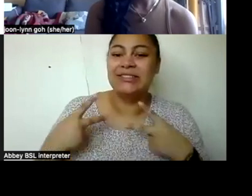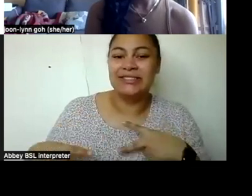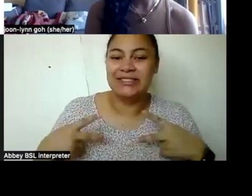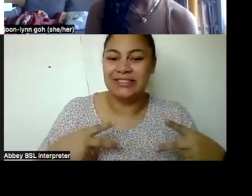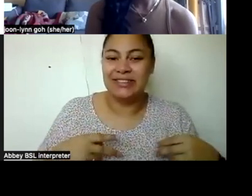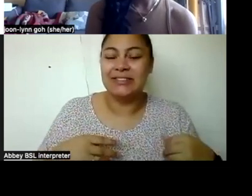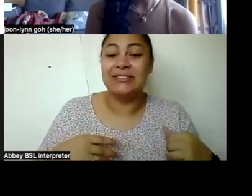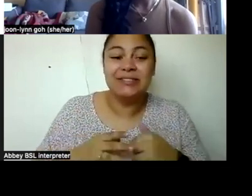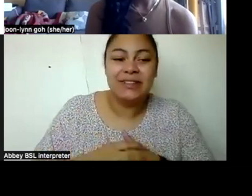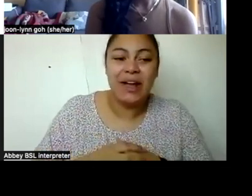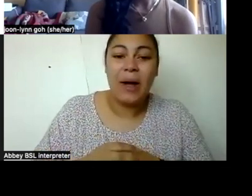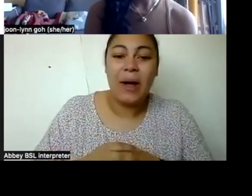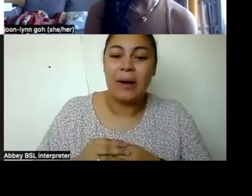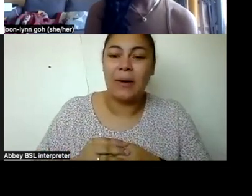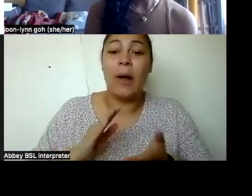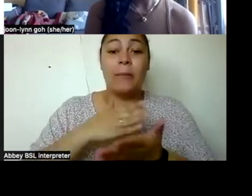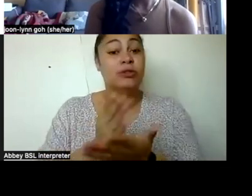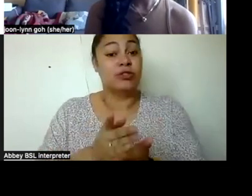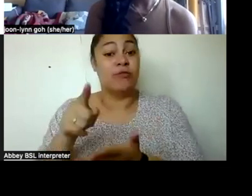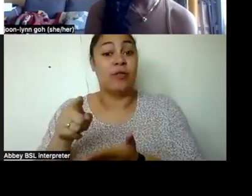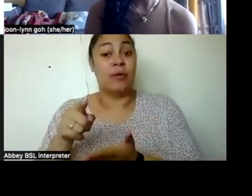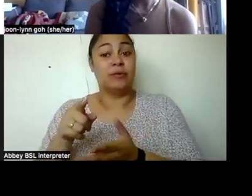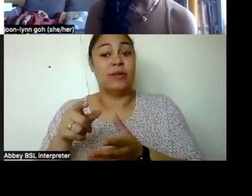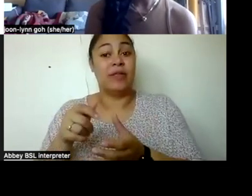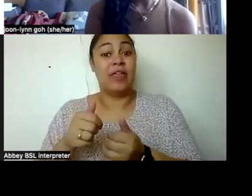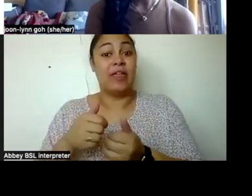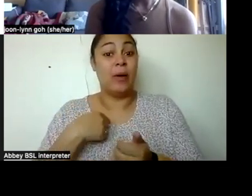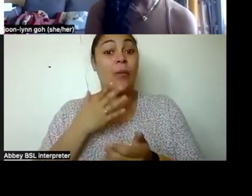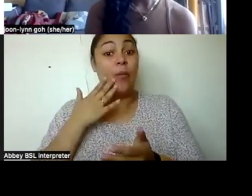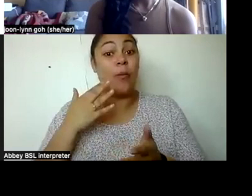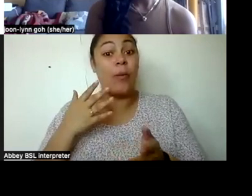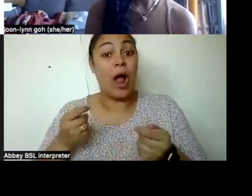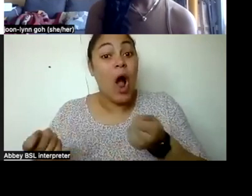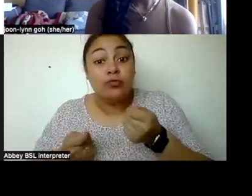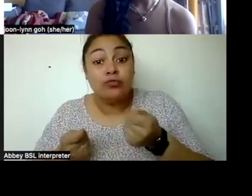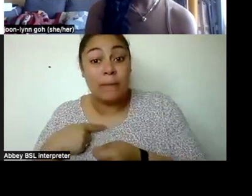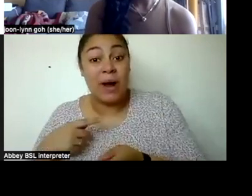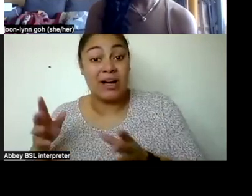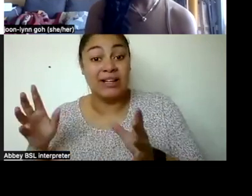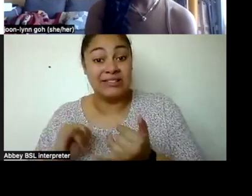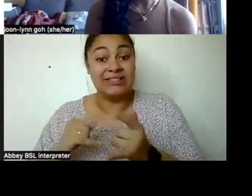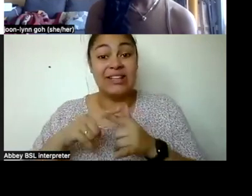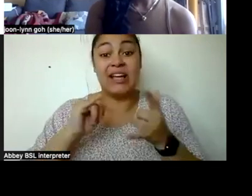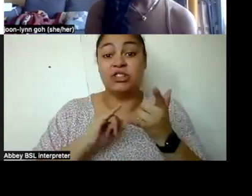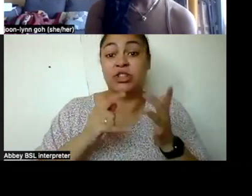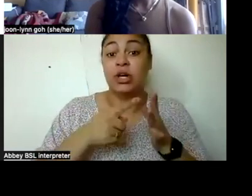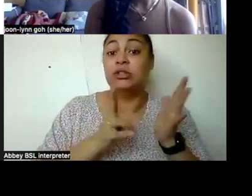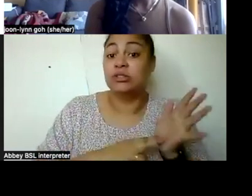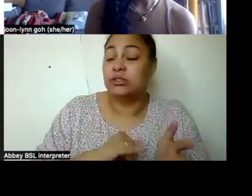those techniques and actually sharing those in the sessions that I run within the industry to promote